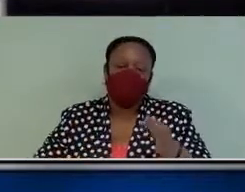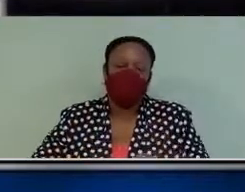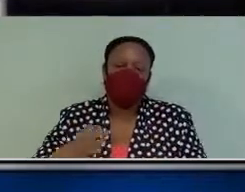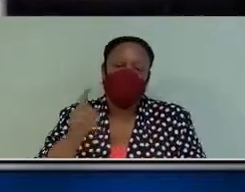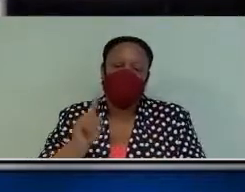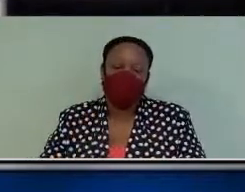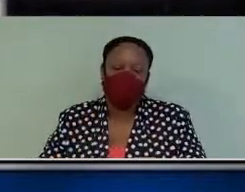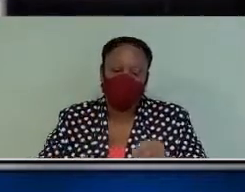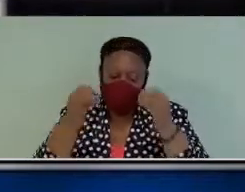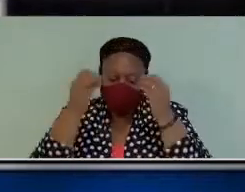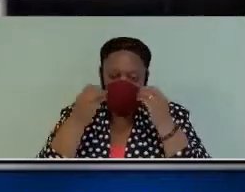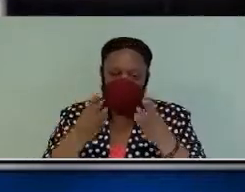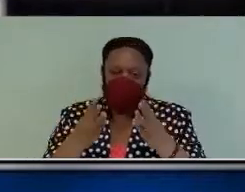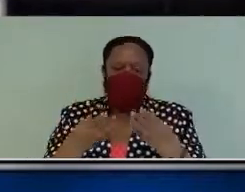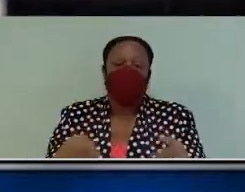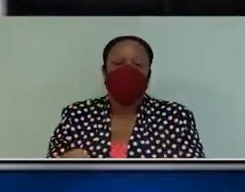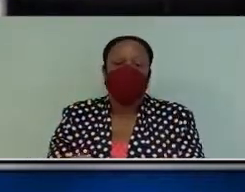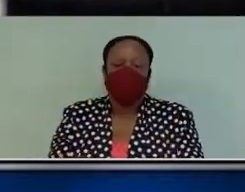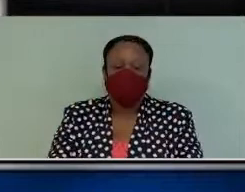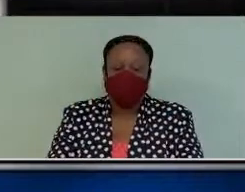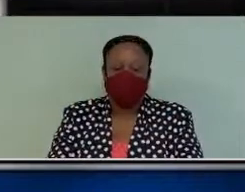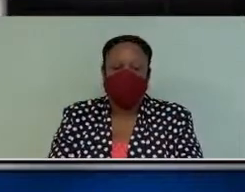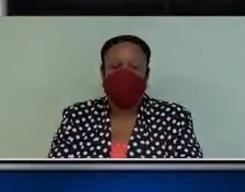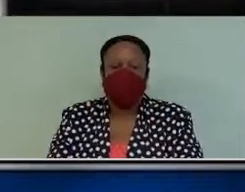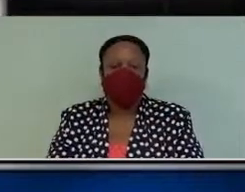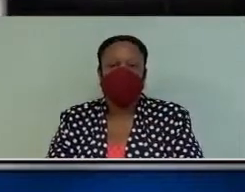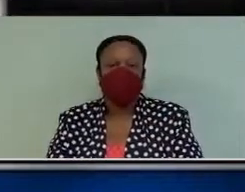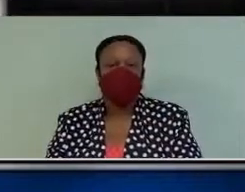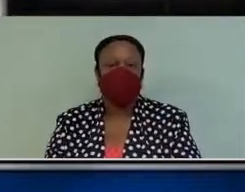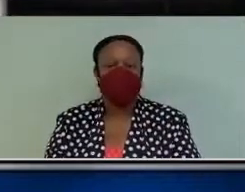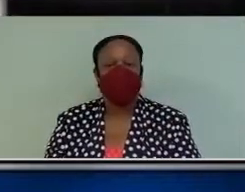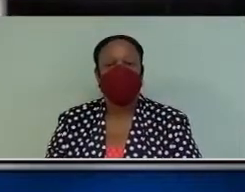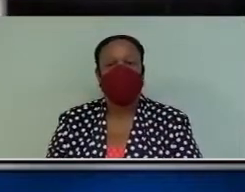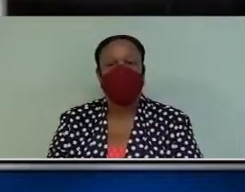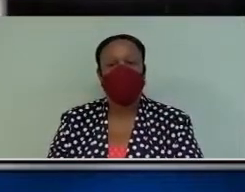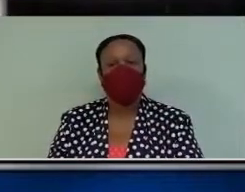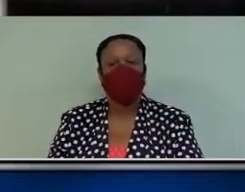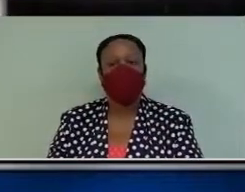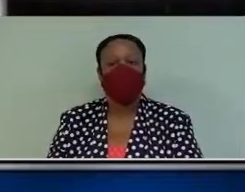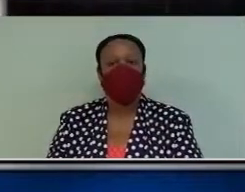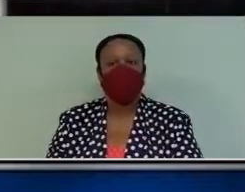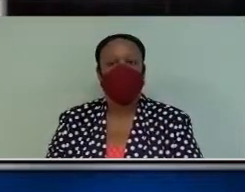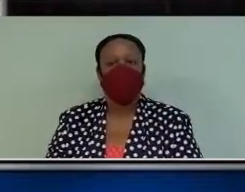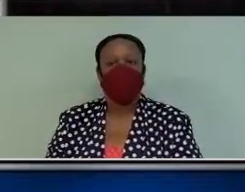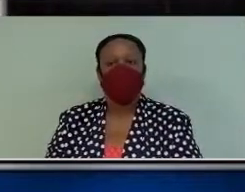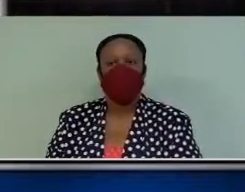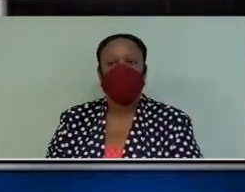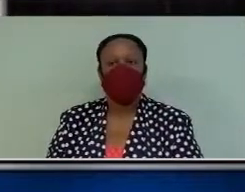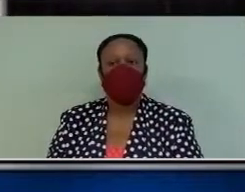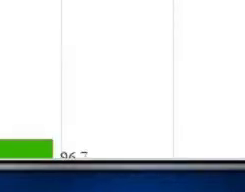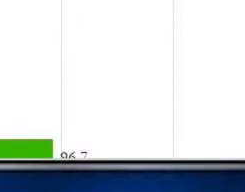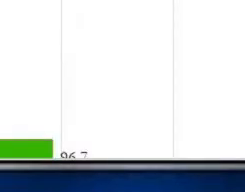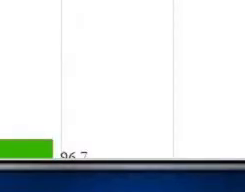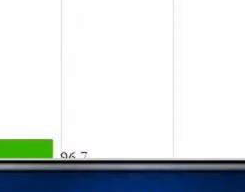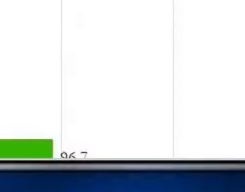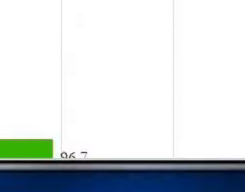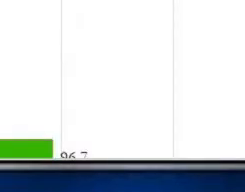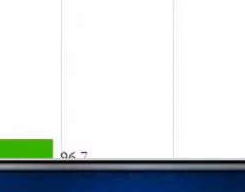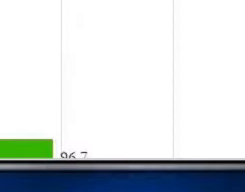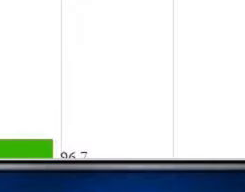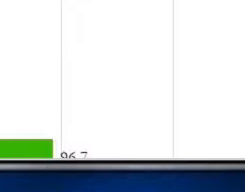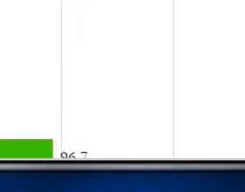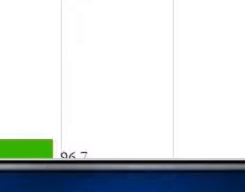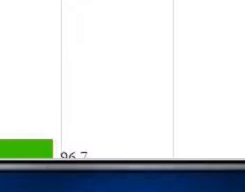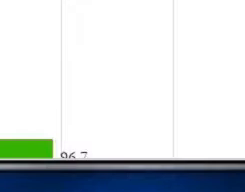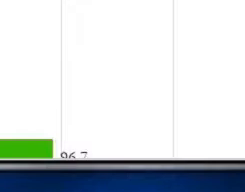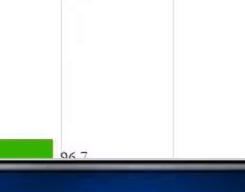regulations. So this is one of the consequences if you cannot adhere to the protocols. Chief Medical Officer Dr.